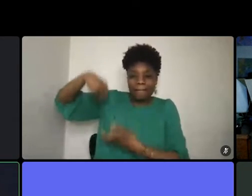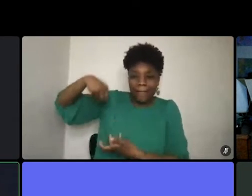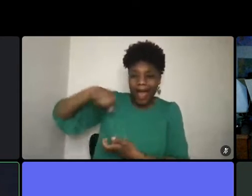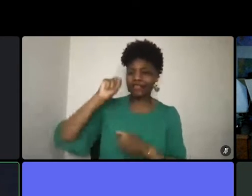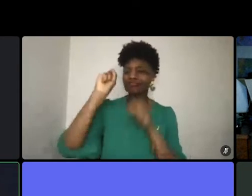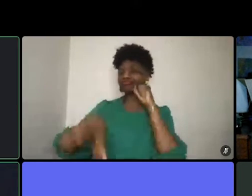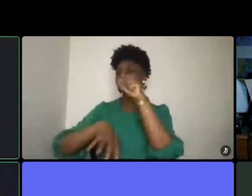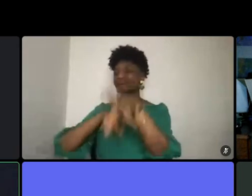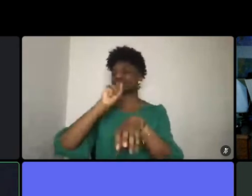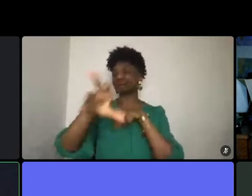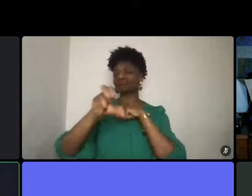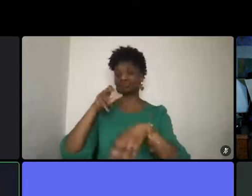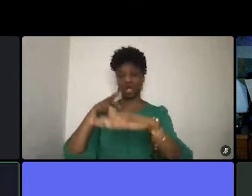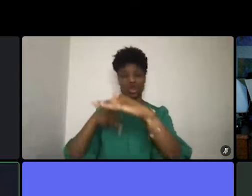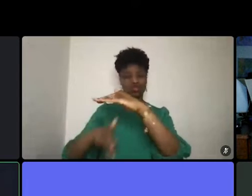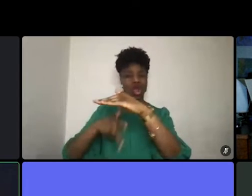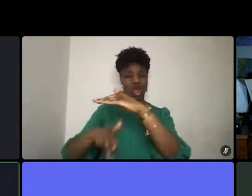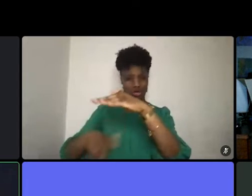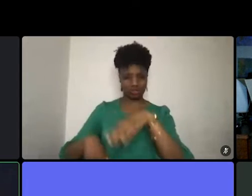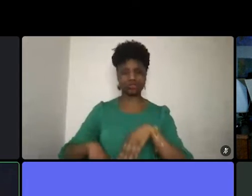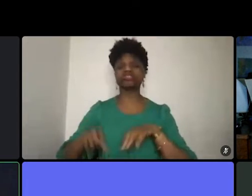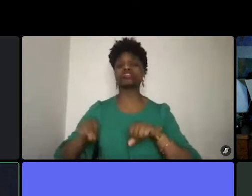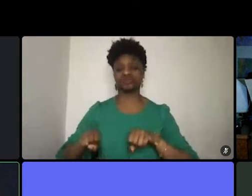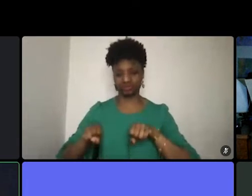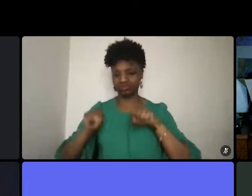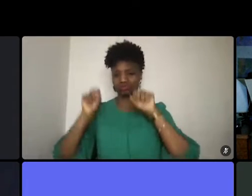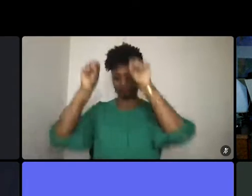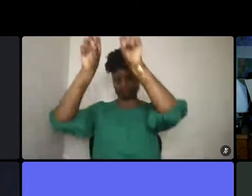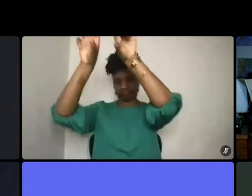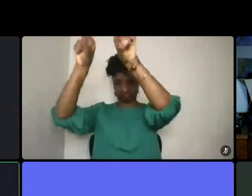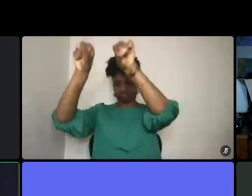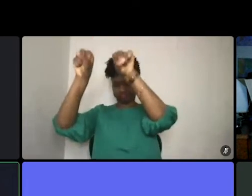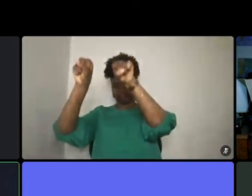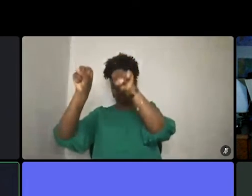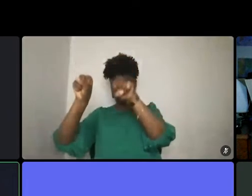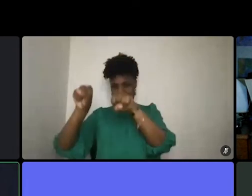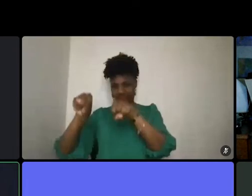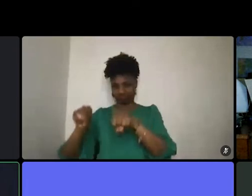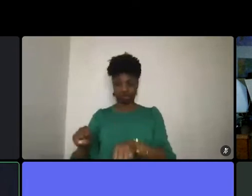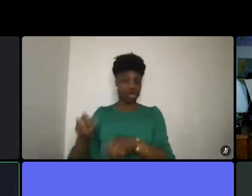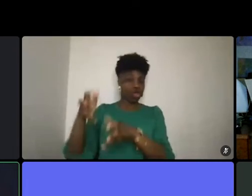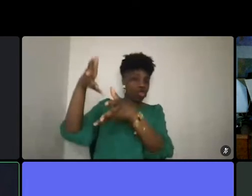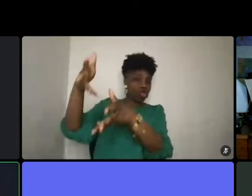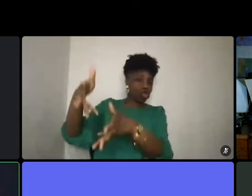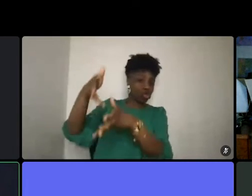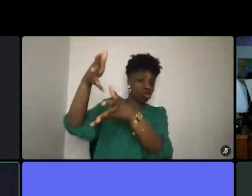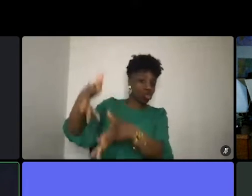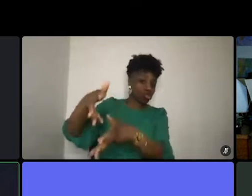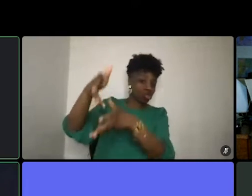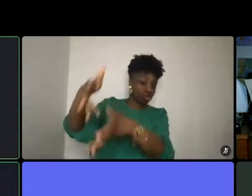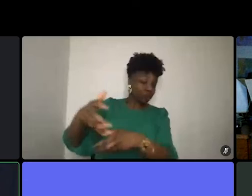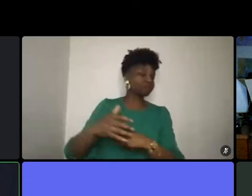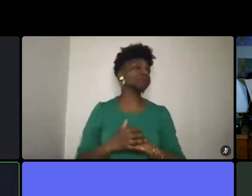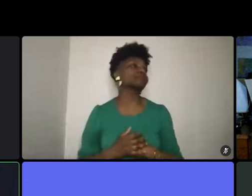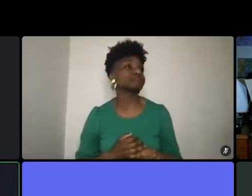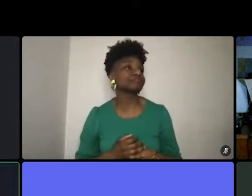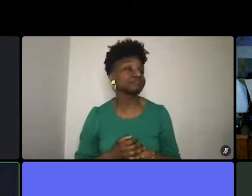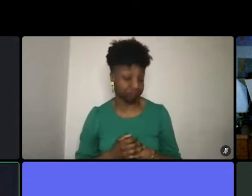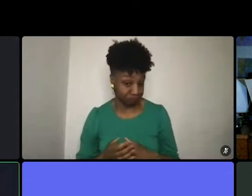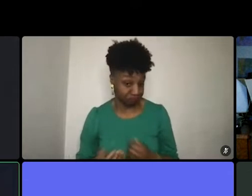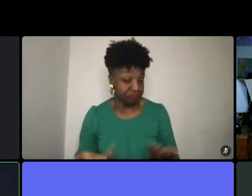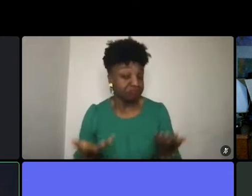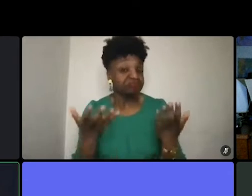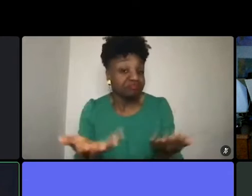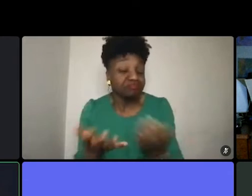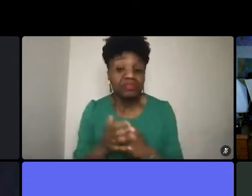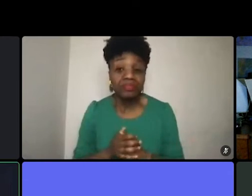stuff that you've been just hoarding over time, you was just sitting and sitting. So with hypnotherapy, me, the practitioner, I would come to